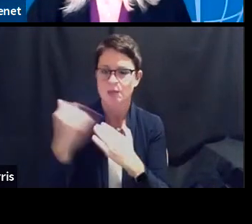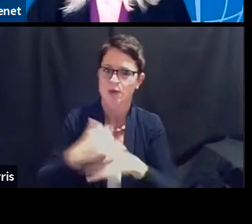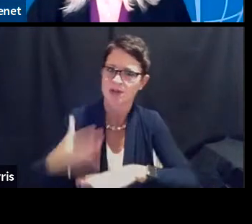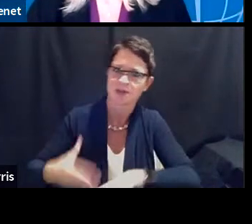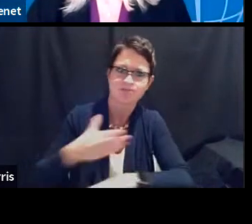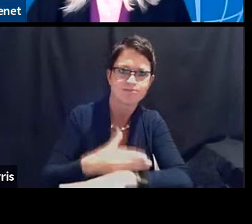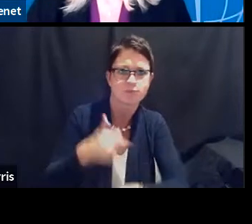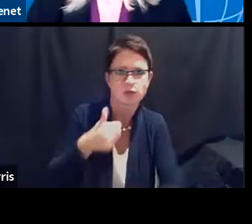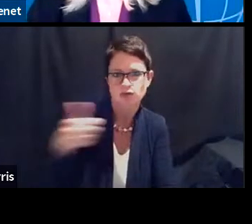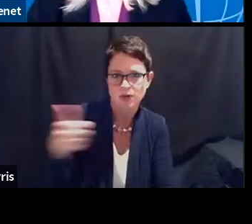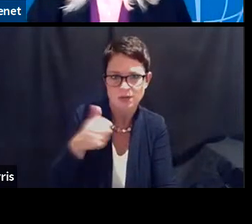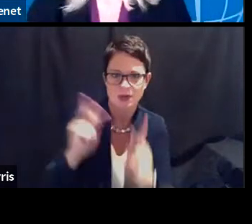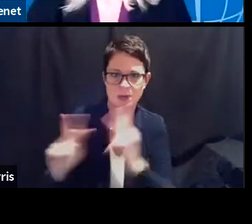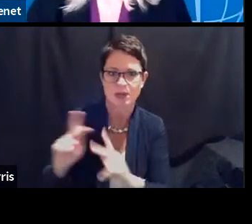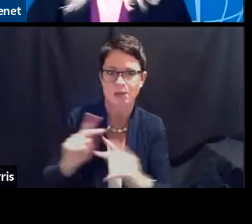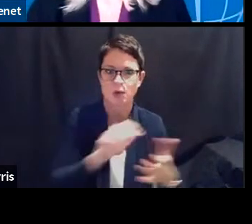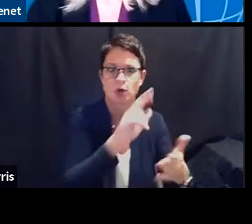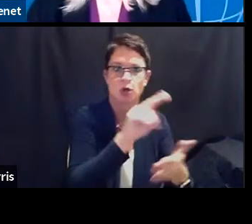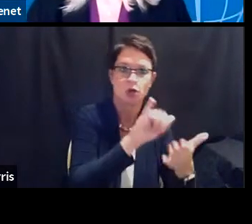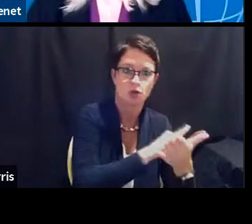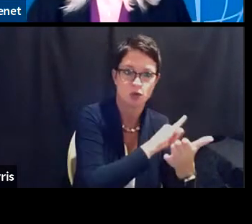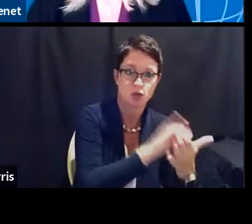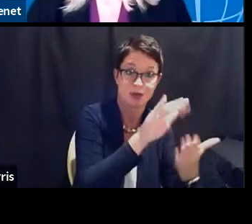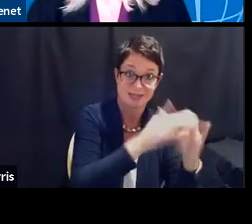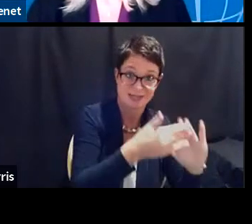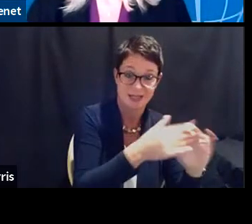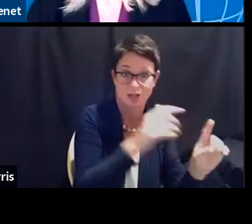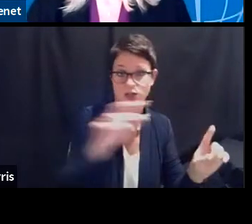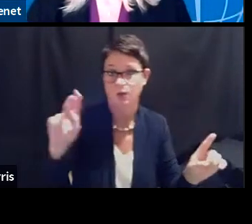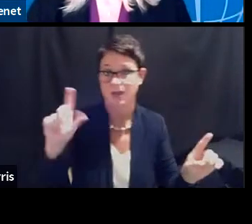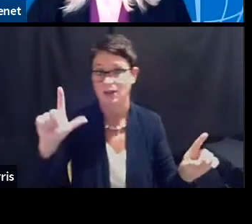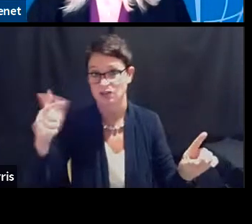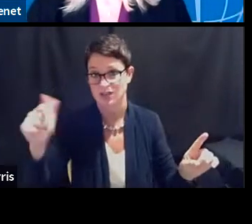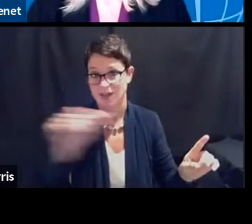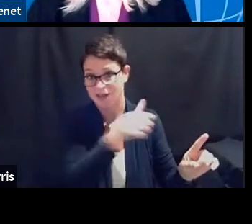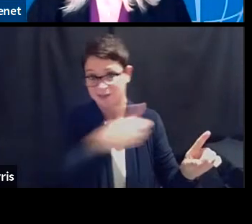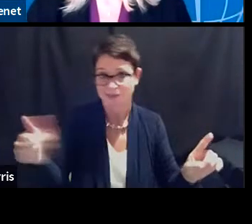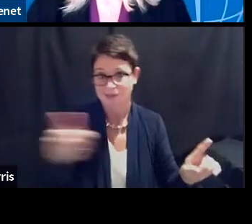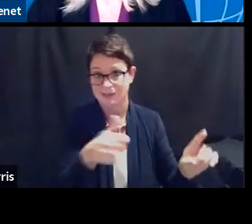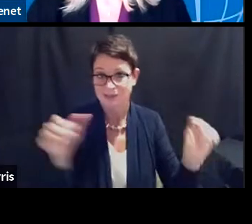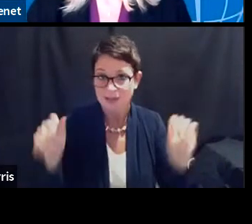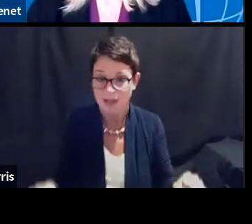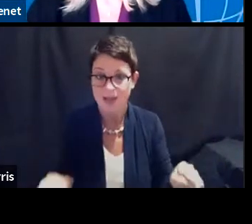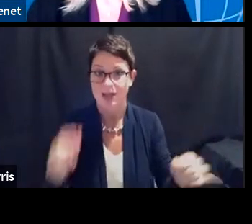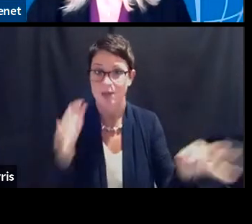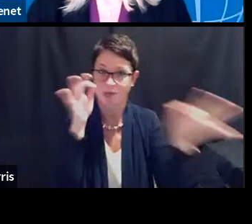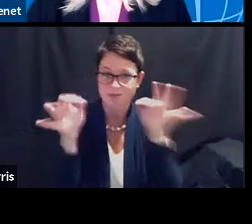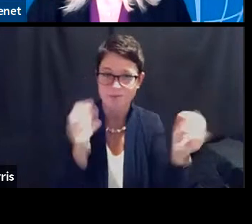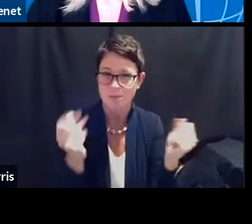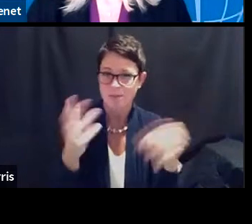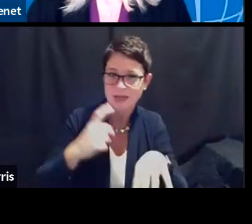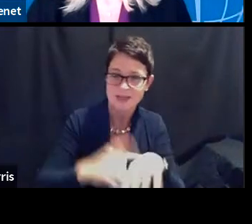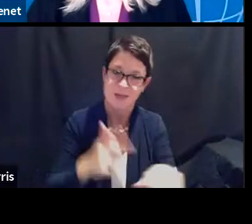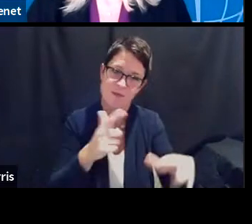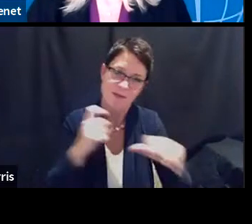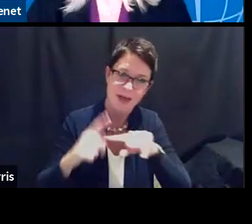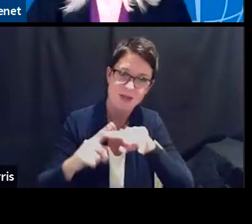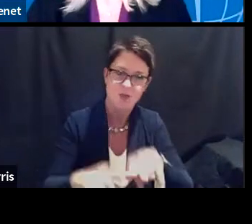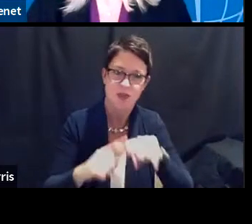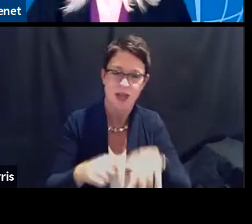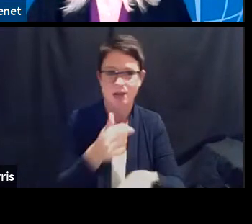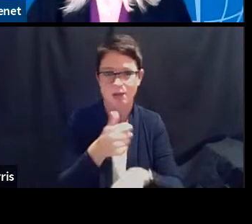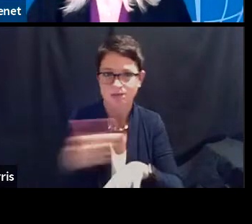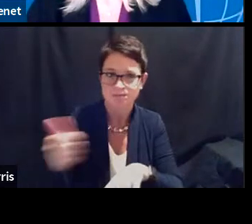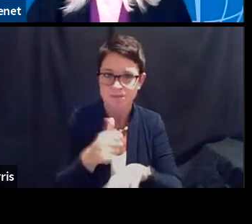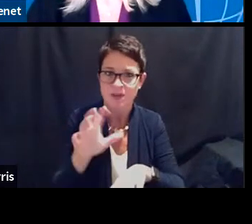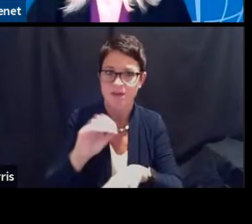the transit of persons from Manhattan to LaGuardia. Specifically, and this has been noted several times, ensure a fast and reliable route for 50%